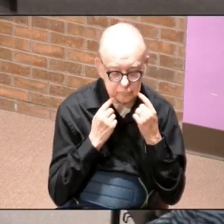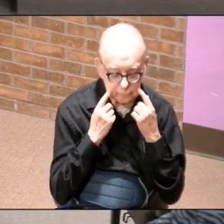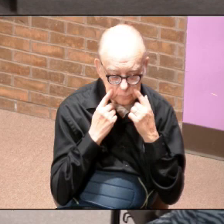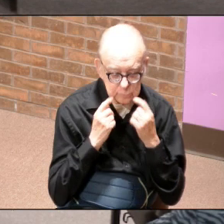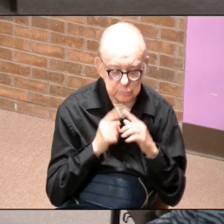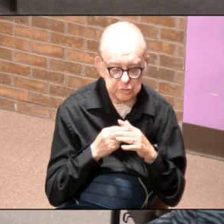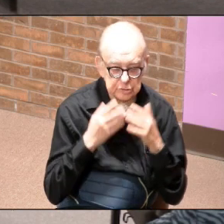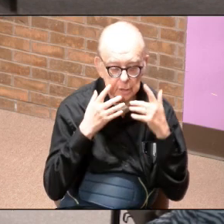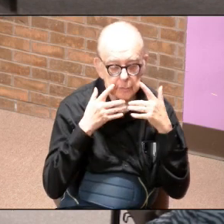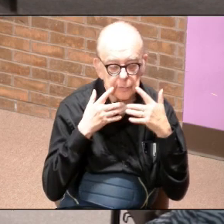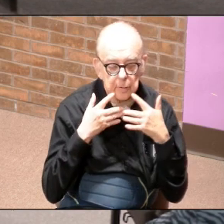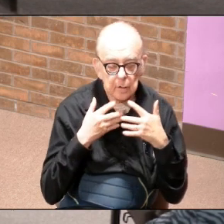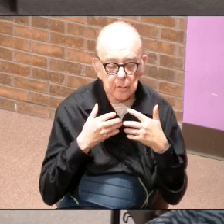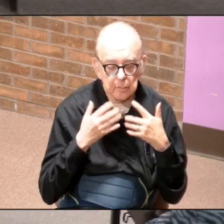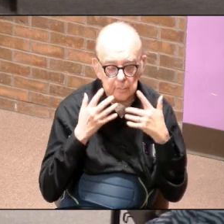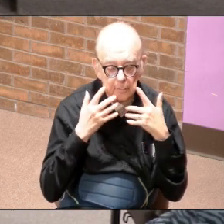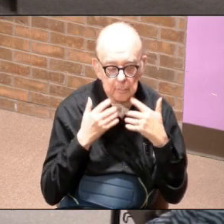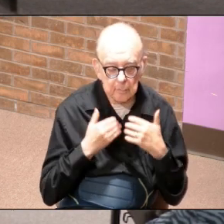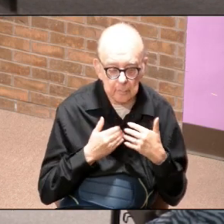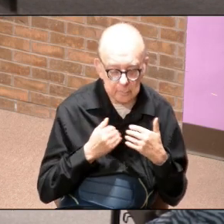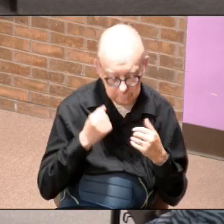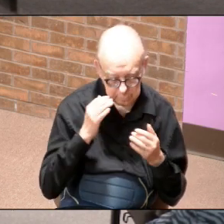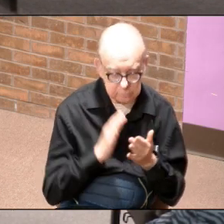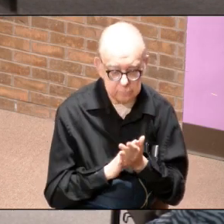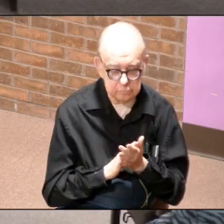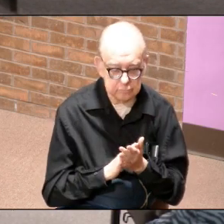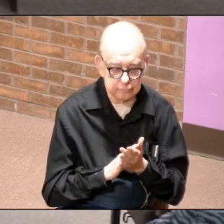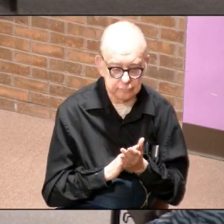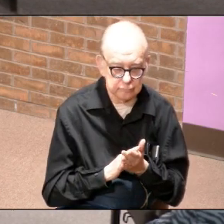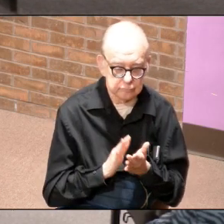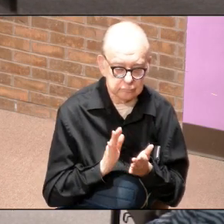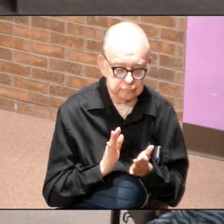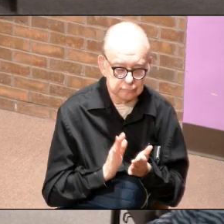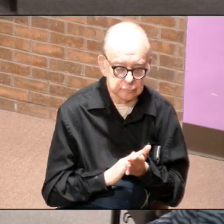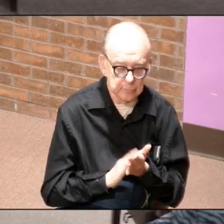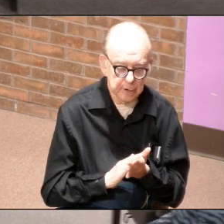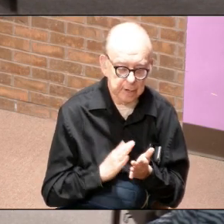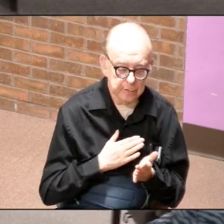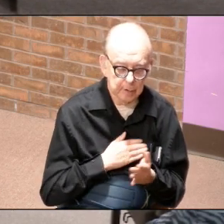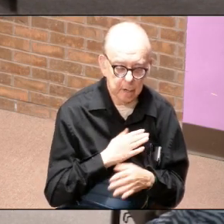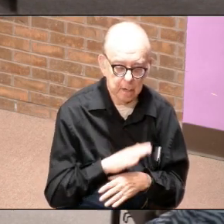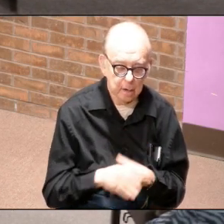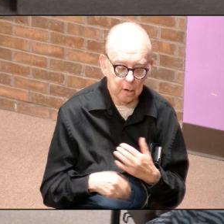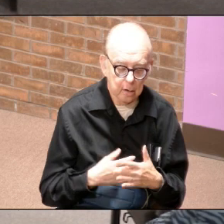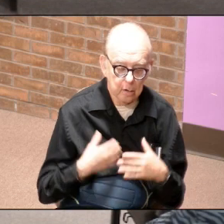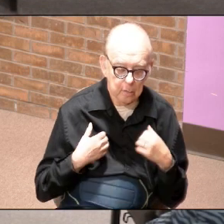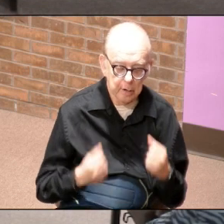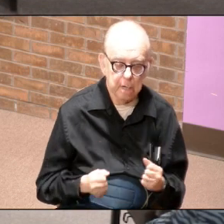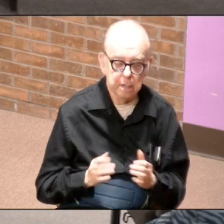flow. And I believe that I will praise my Almighty Jesus.